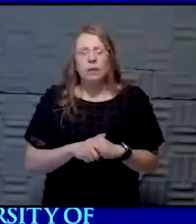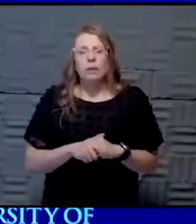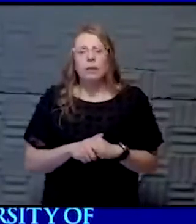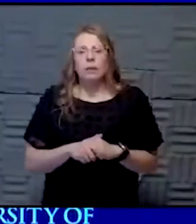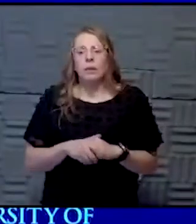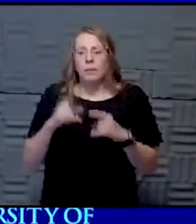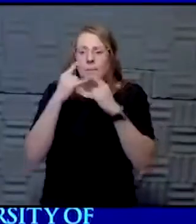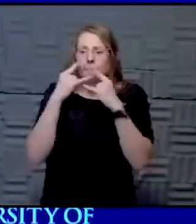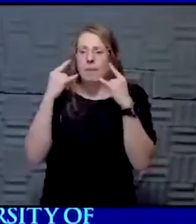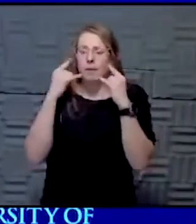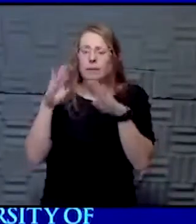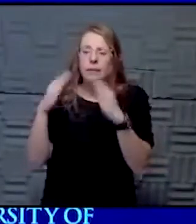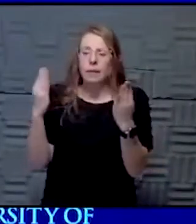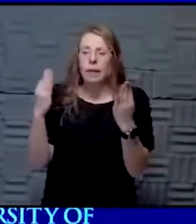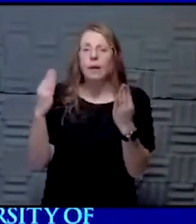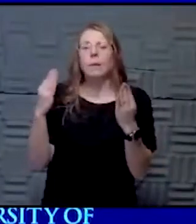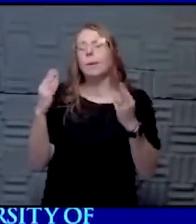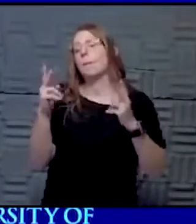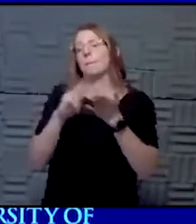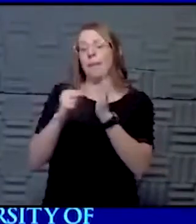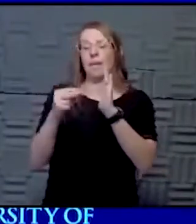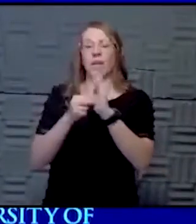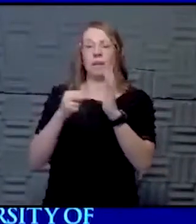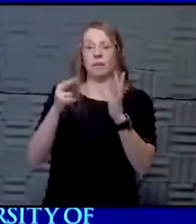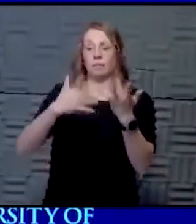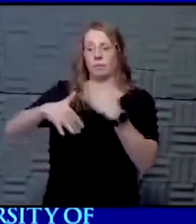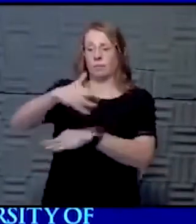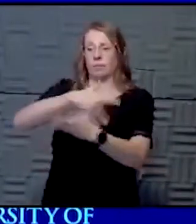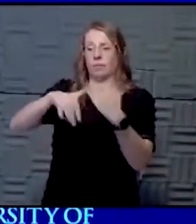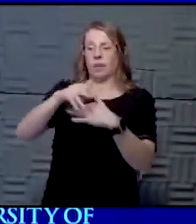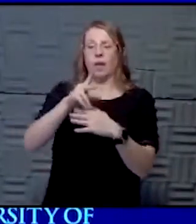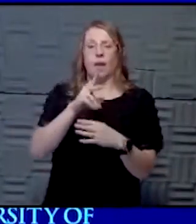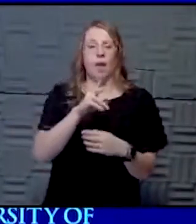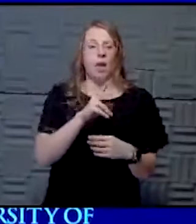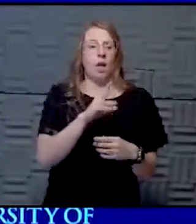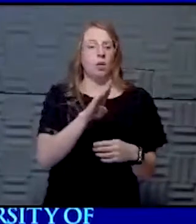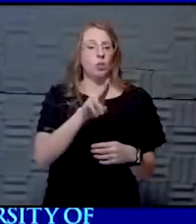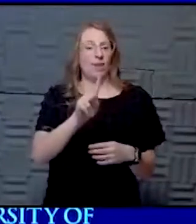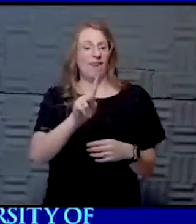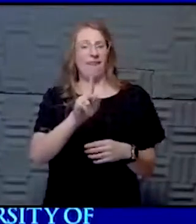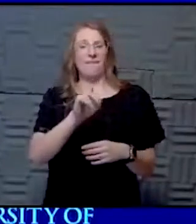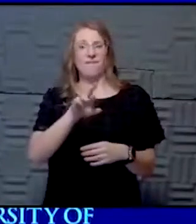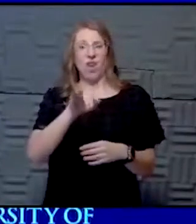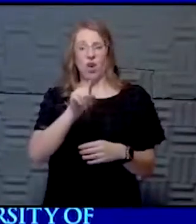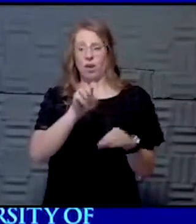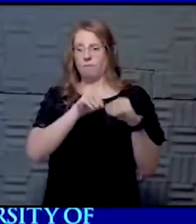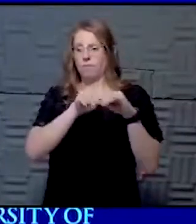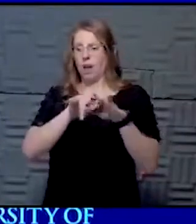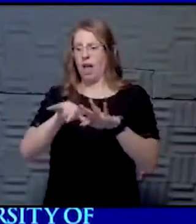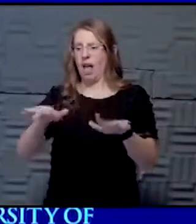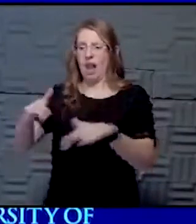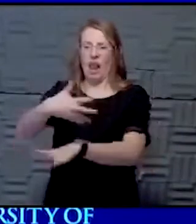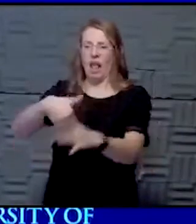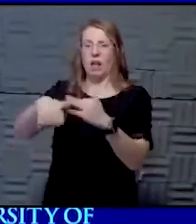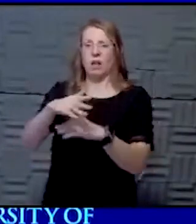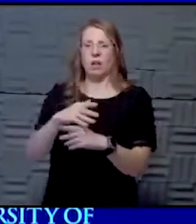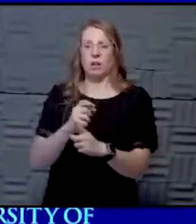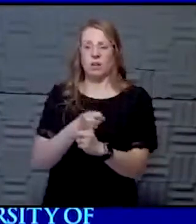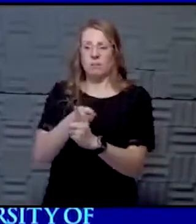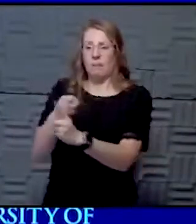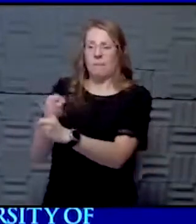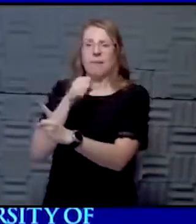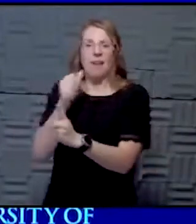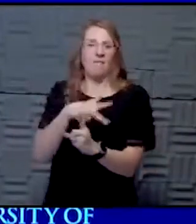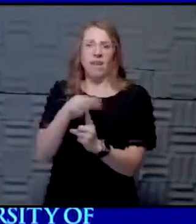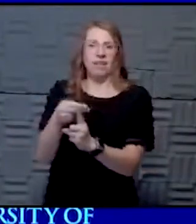mandates easing, public gatherings returning, and the spread of the British variant in a population of people who had not been that well